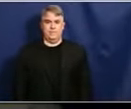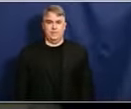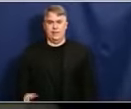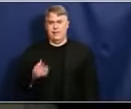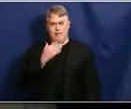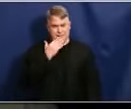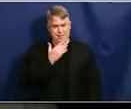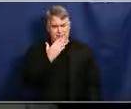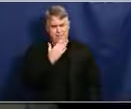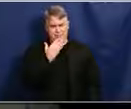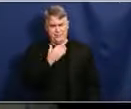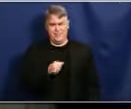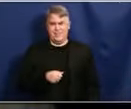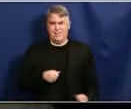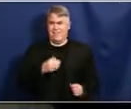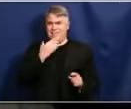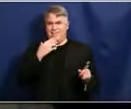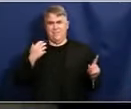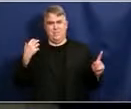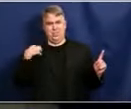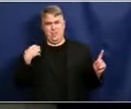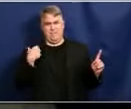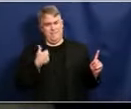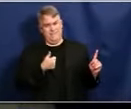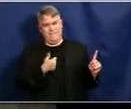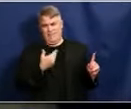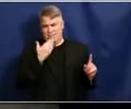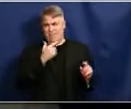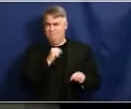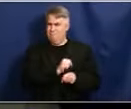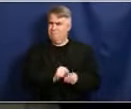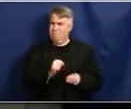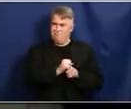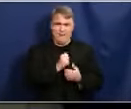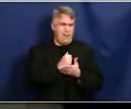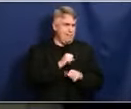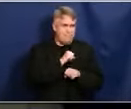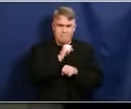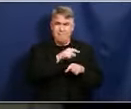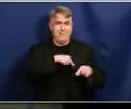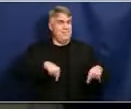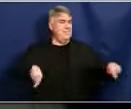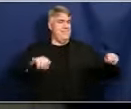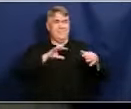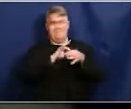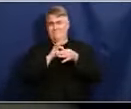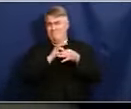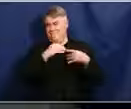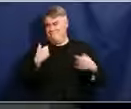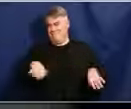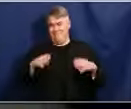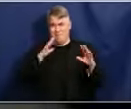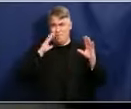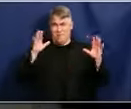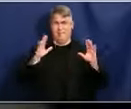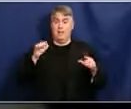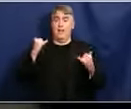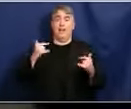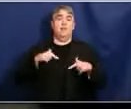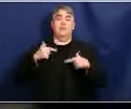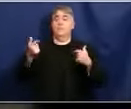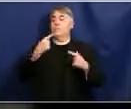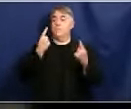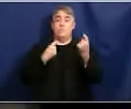work of all the agencies that came together to make that happen. With that, let's open it up for questions.